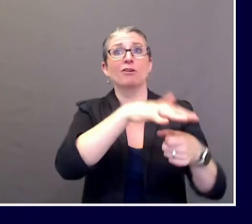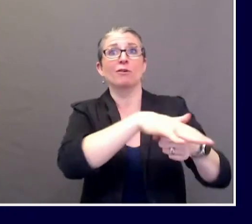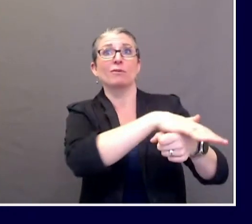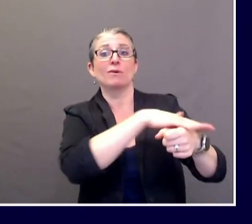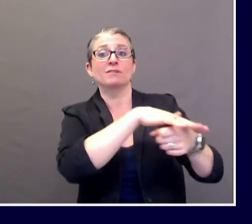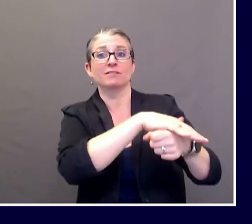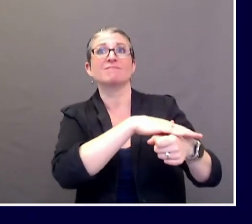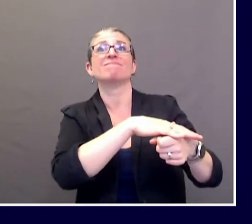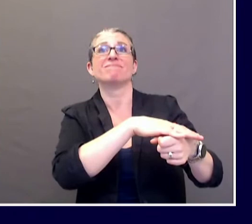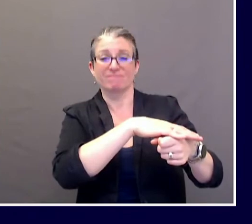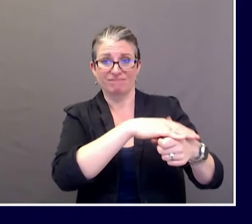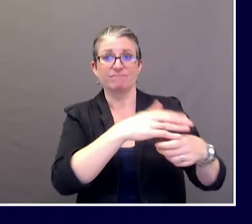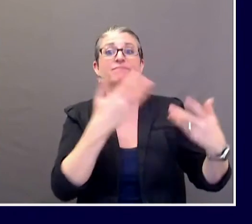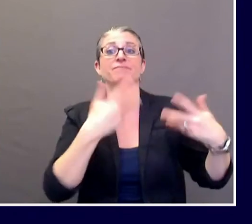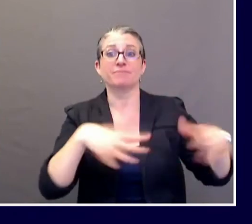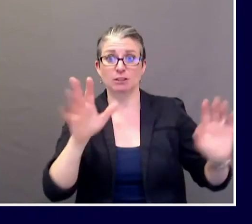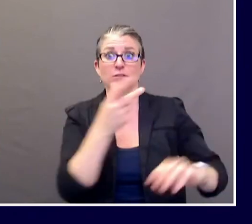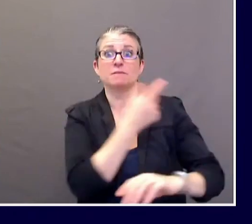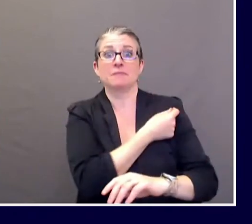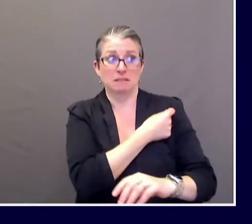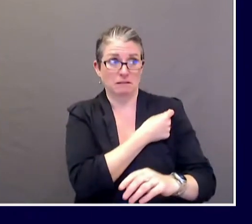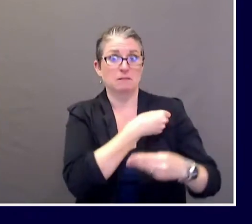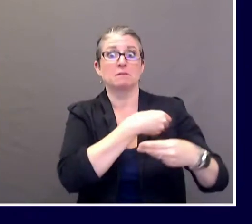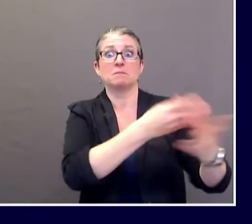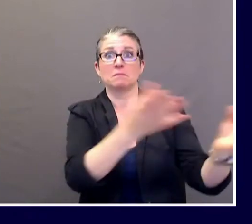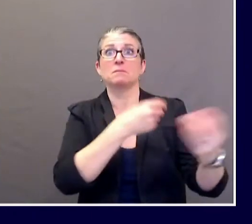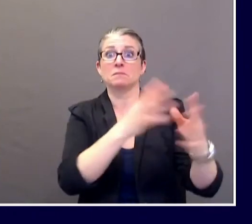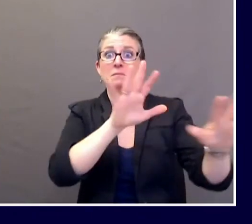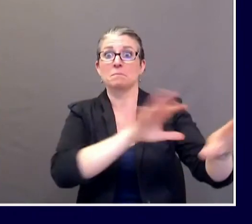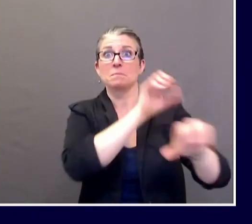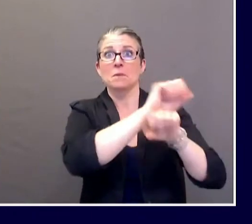attribute that to? Is it a function of hesitancy or is it